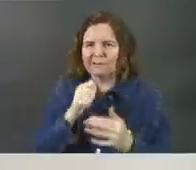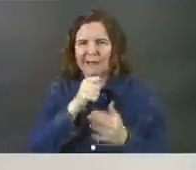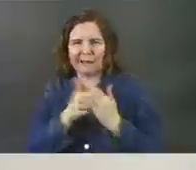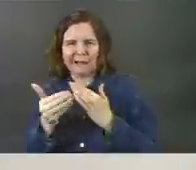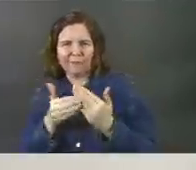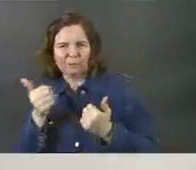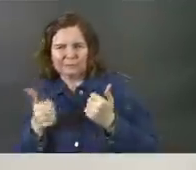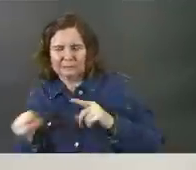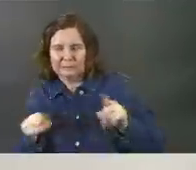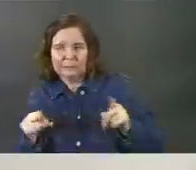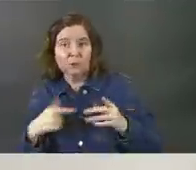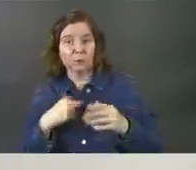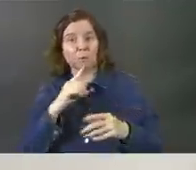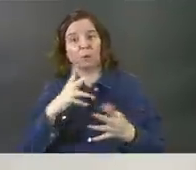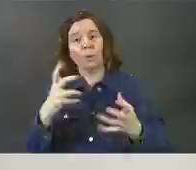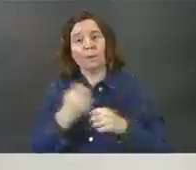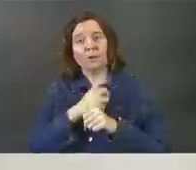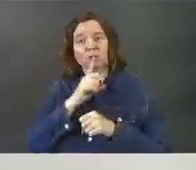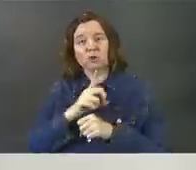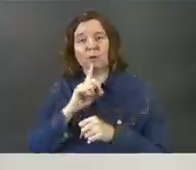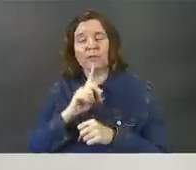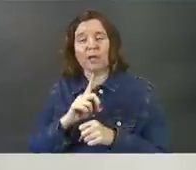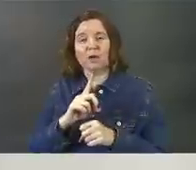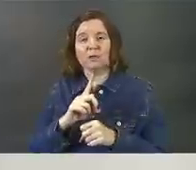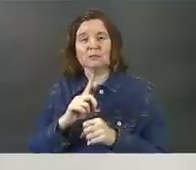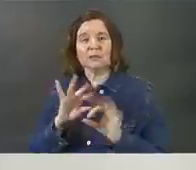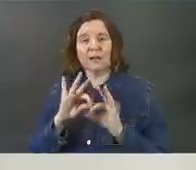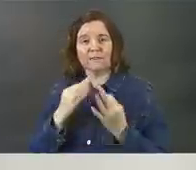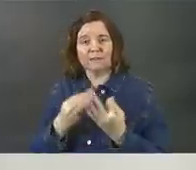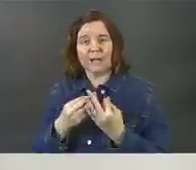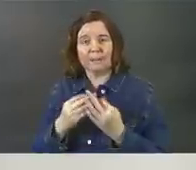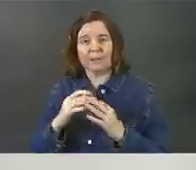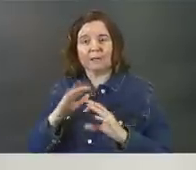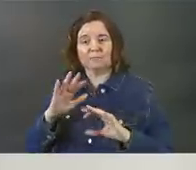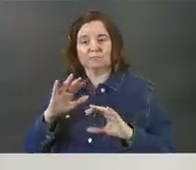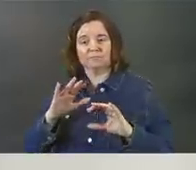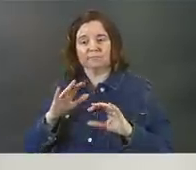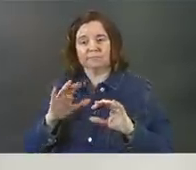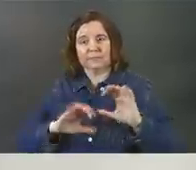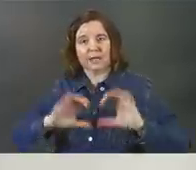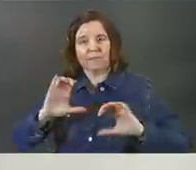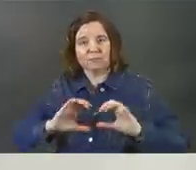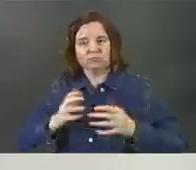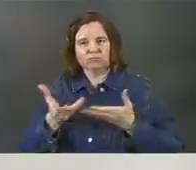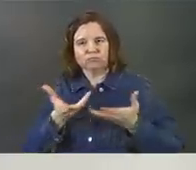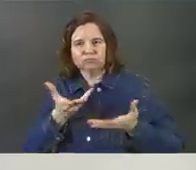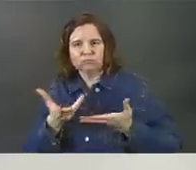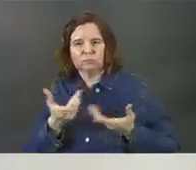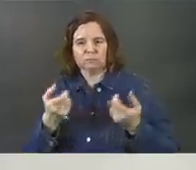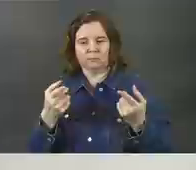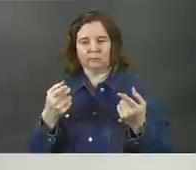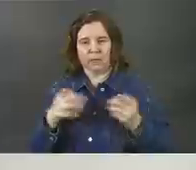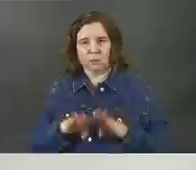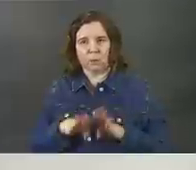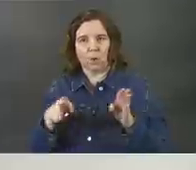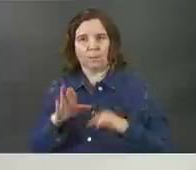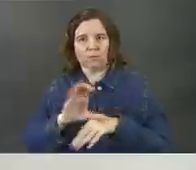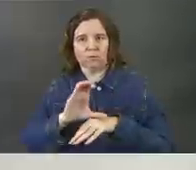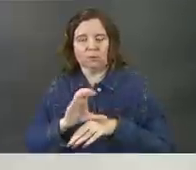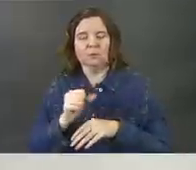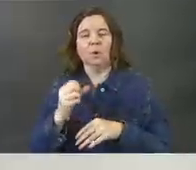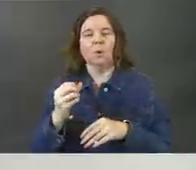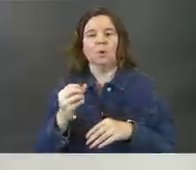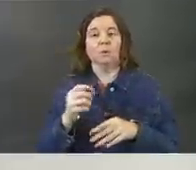not comfortable with? Because we really want to make sure that there's a family conversation that takes place as we reopen this church.